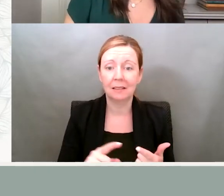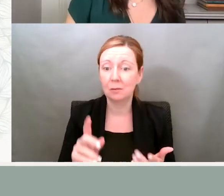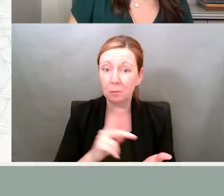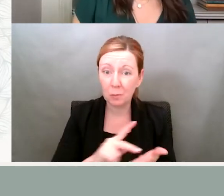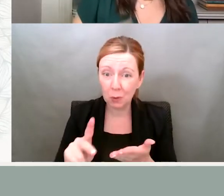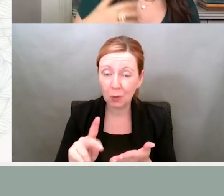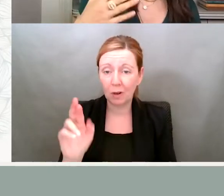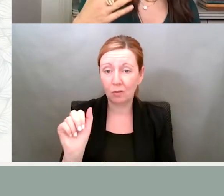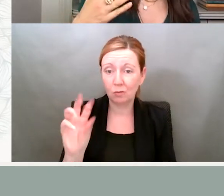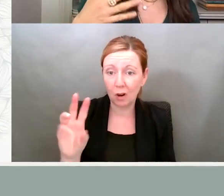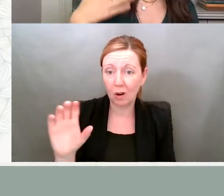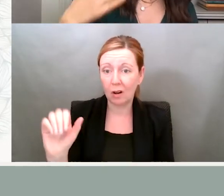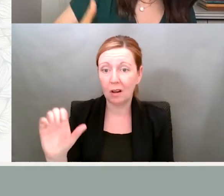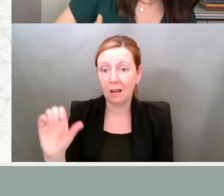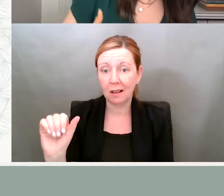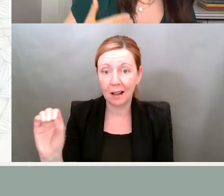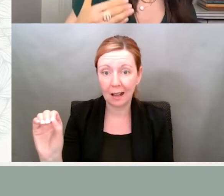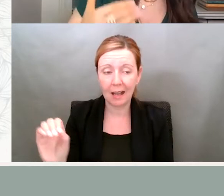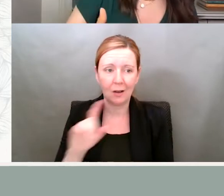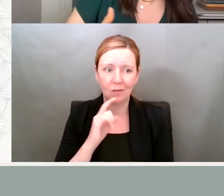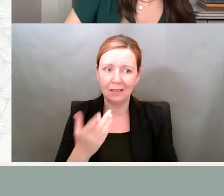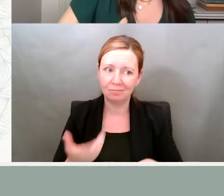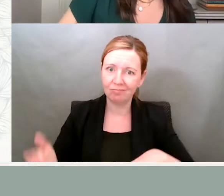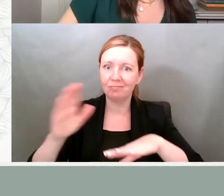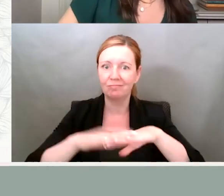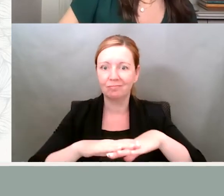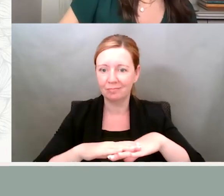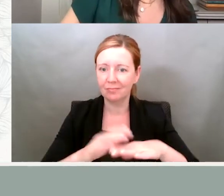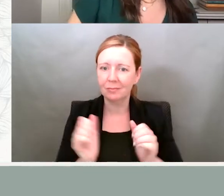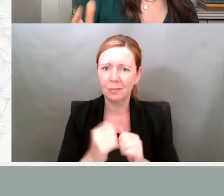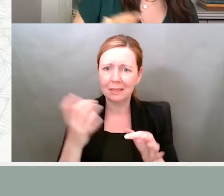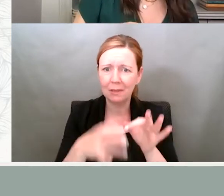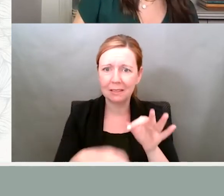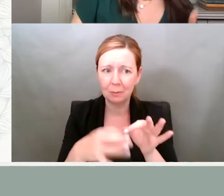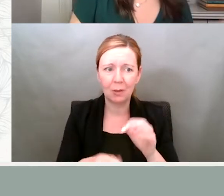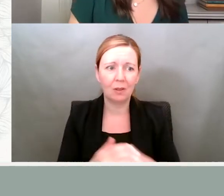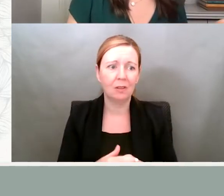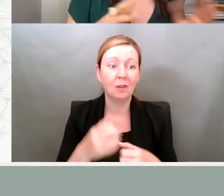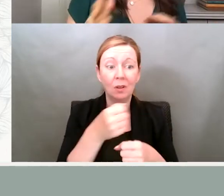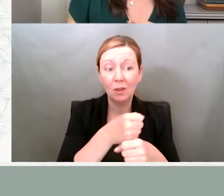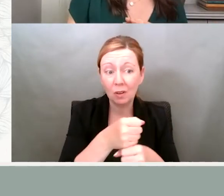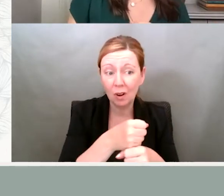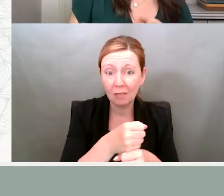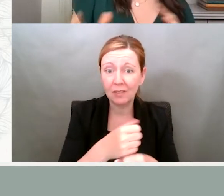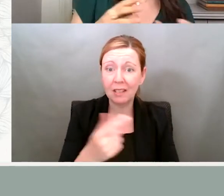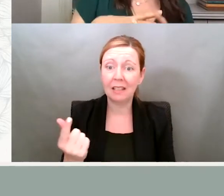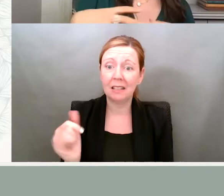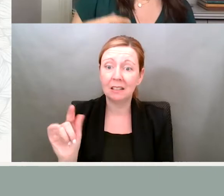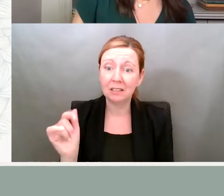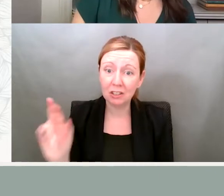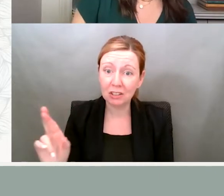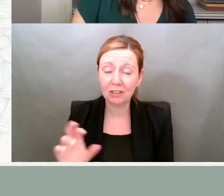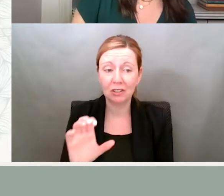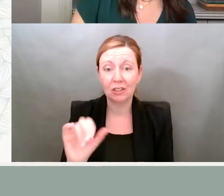cacao. Really take it to that next level with something simple. Coffee, ginger, and cinnamon have a